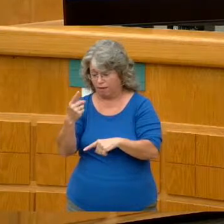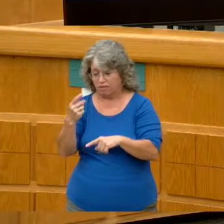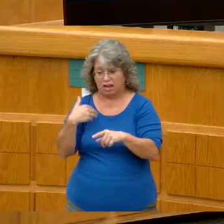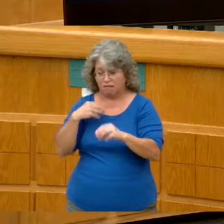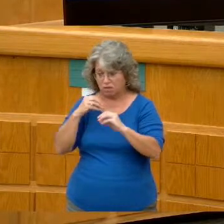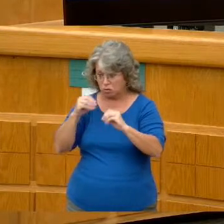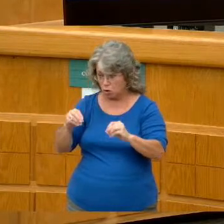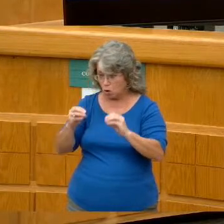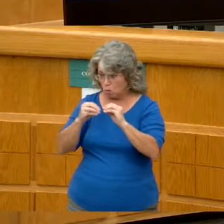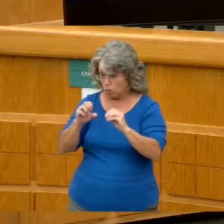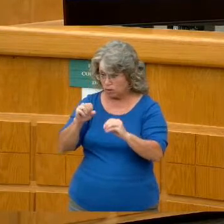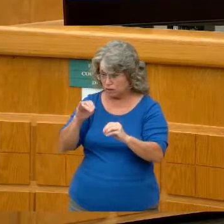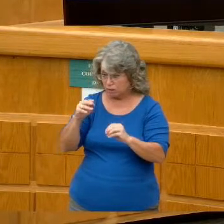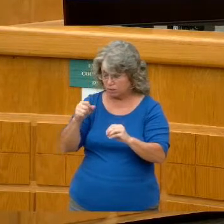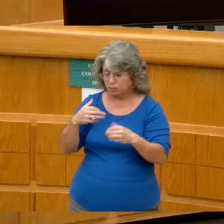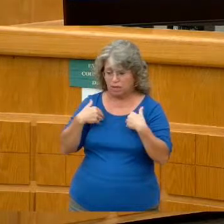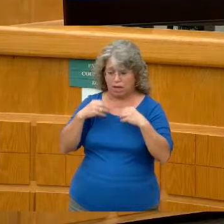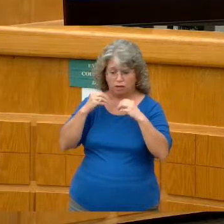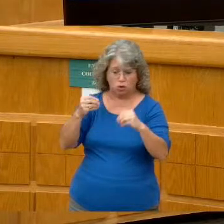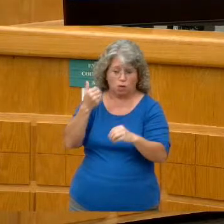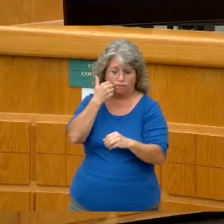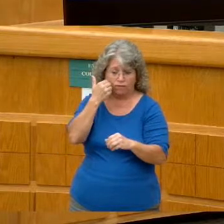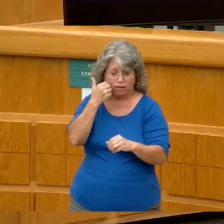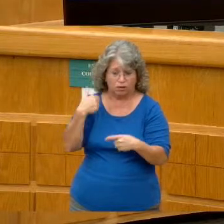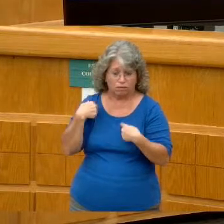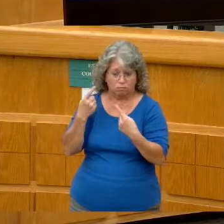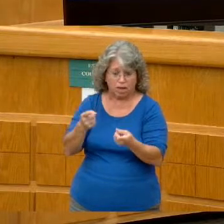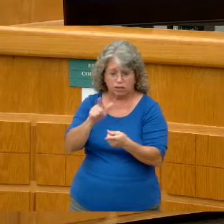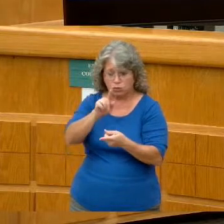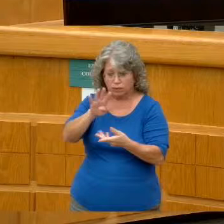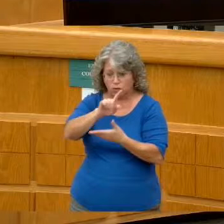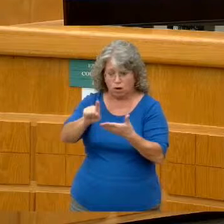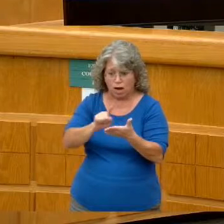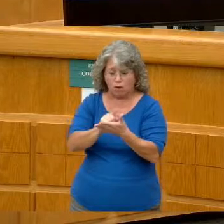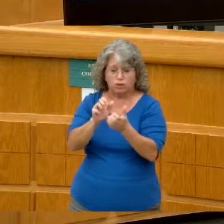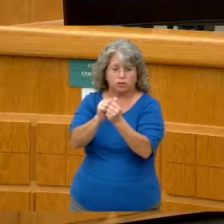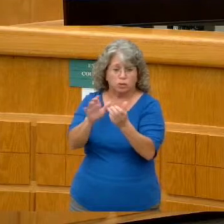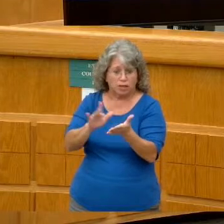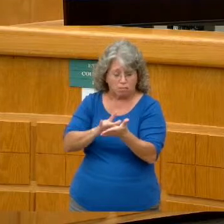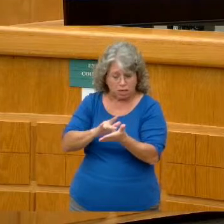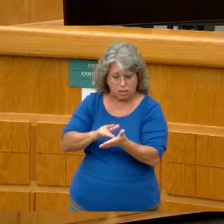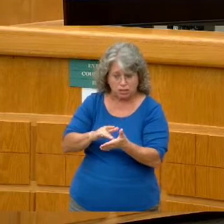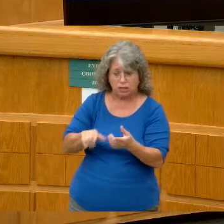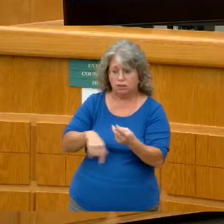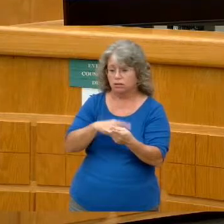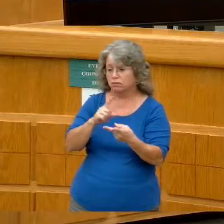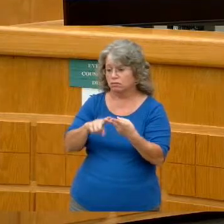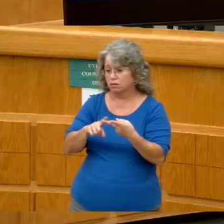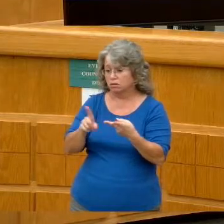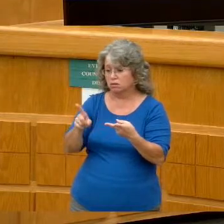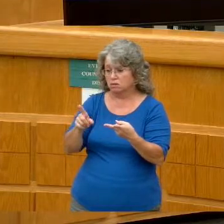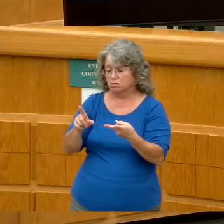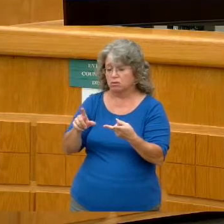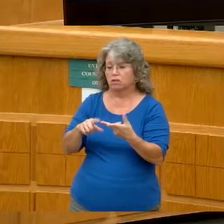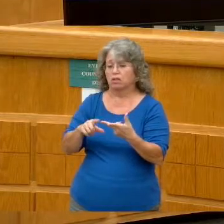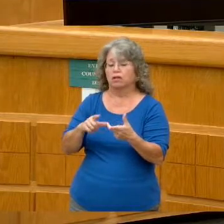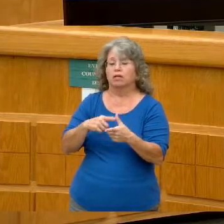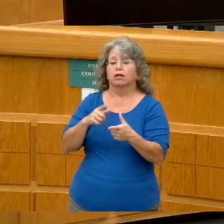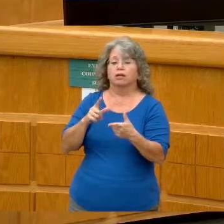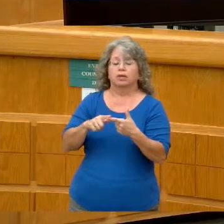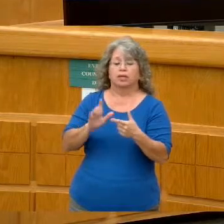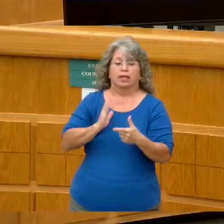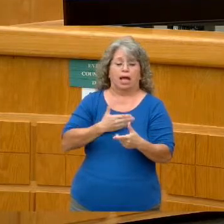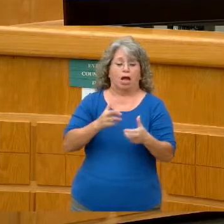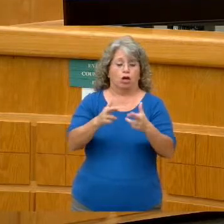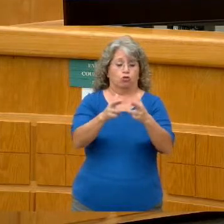additional symptoms. Their symptoms are improving and they haven't had fever for at least the last 24 hours without taking fever-reducing medication. The